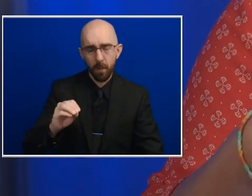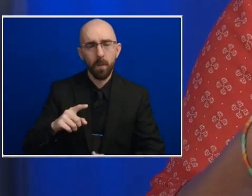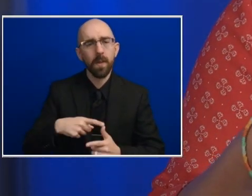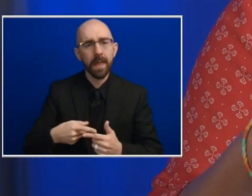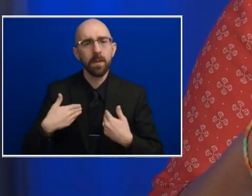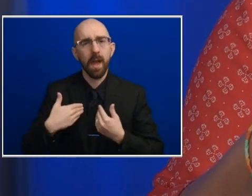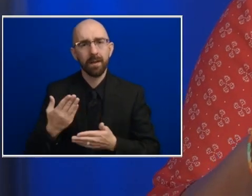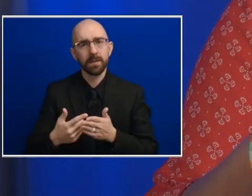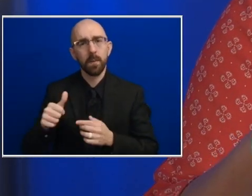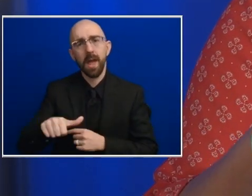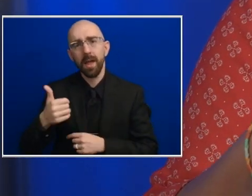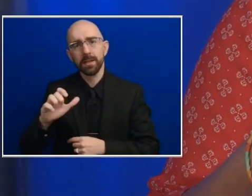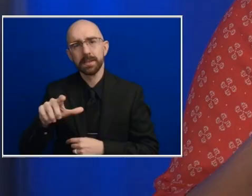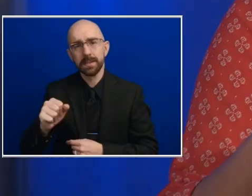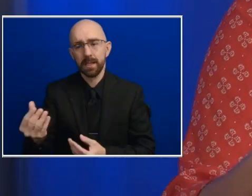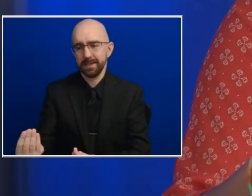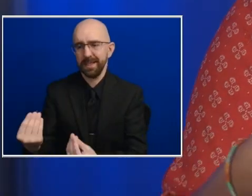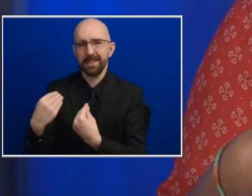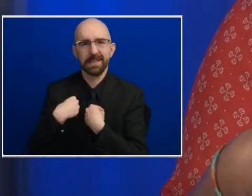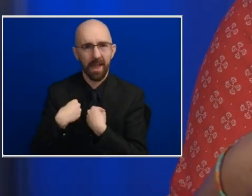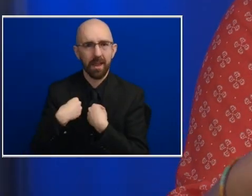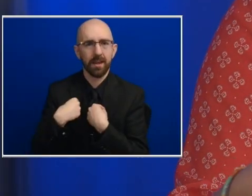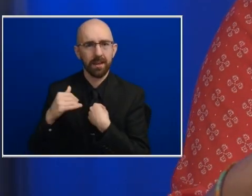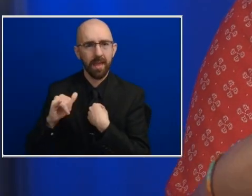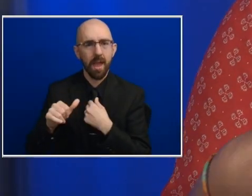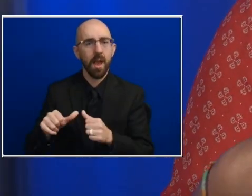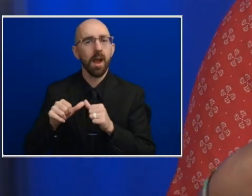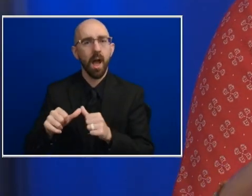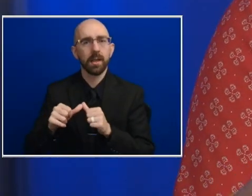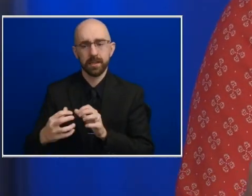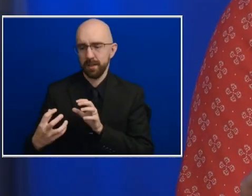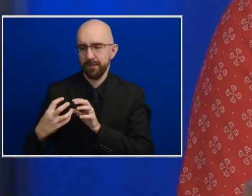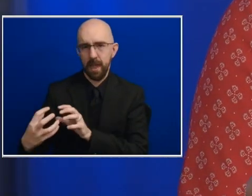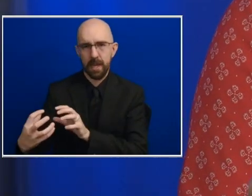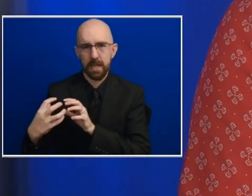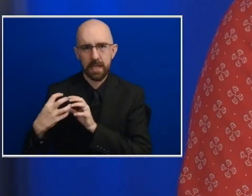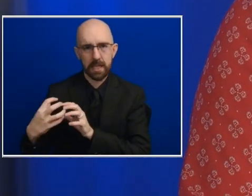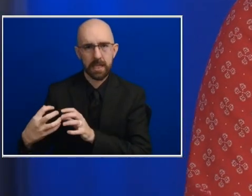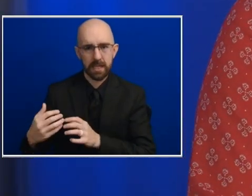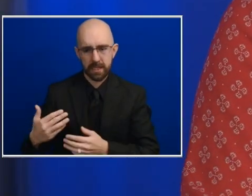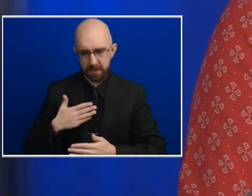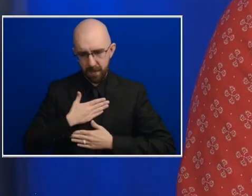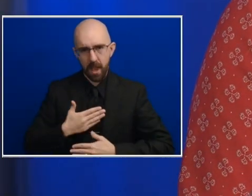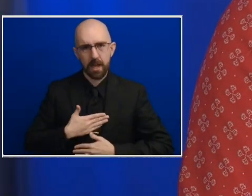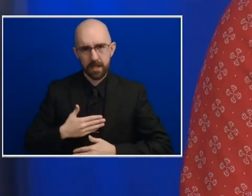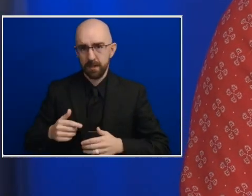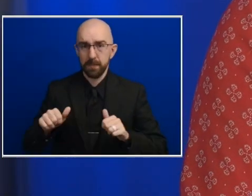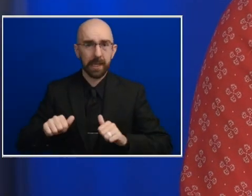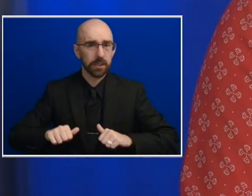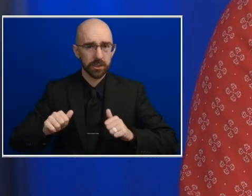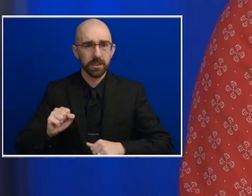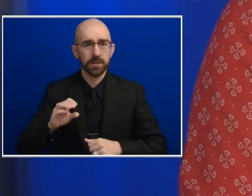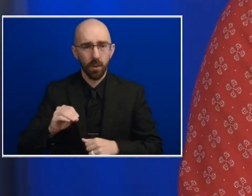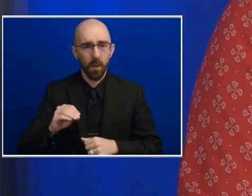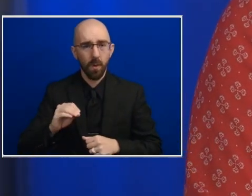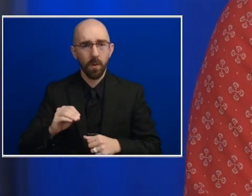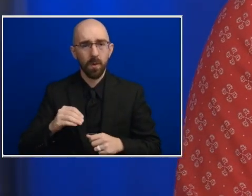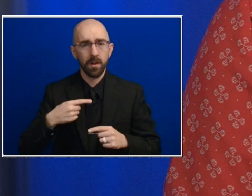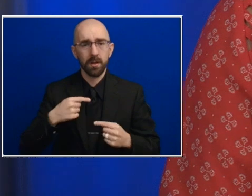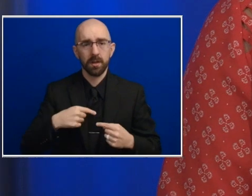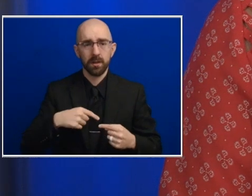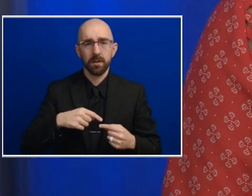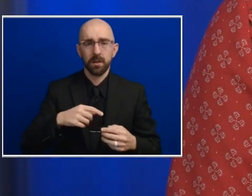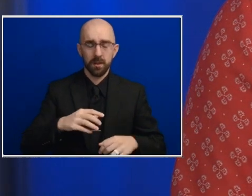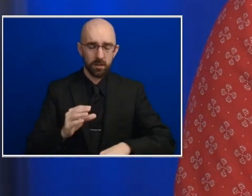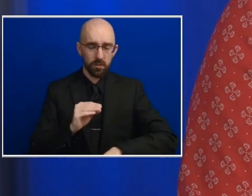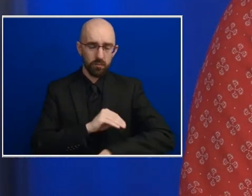cells inside you that are constantly fighting your body, potentially, so graft versus host disease, and that can go